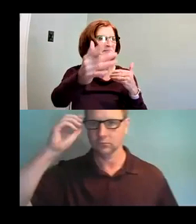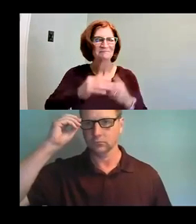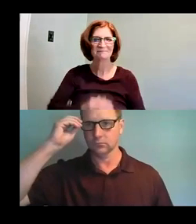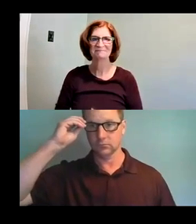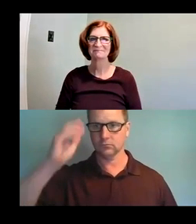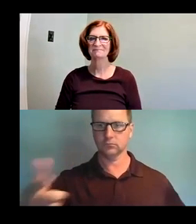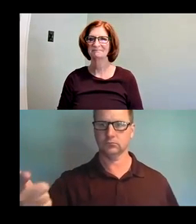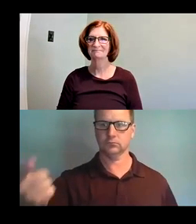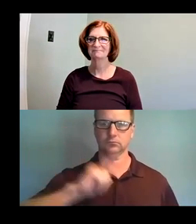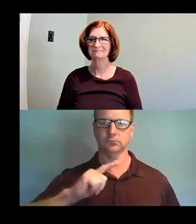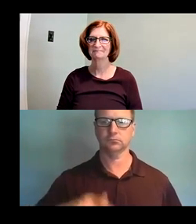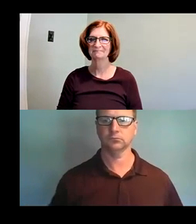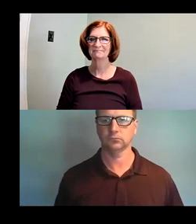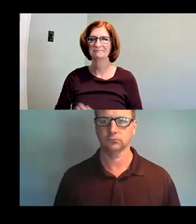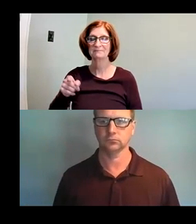Great. Any